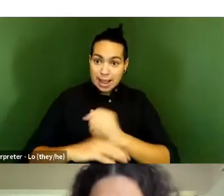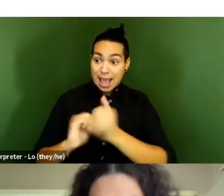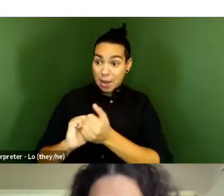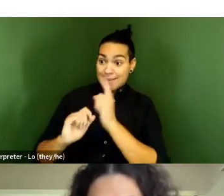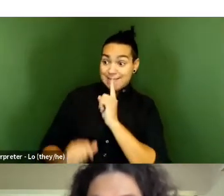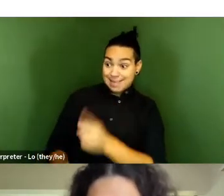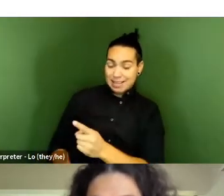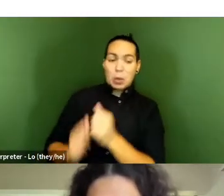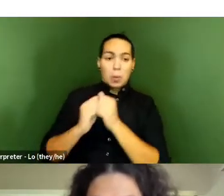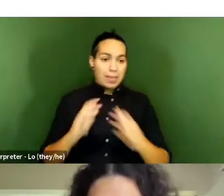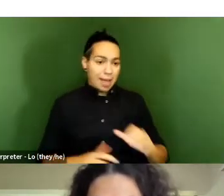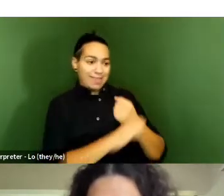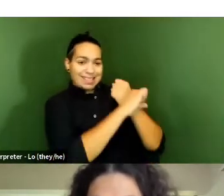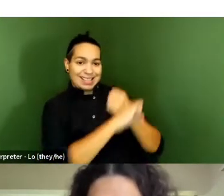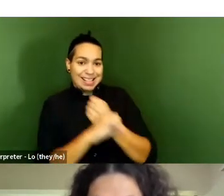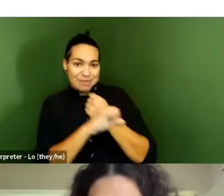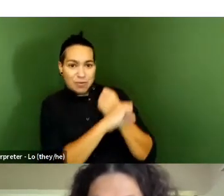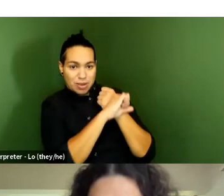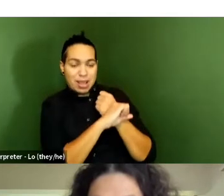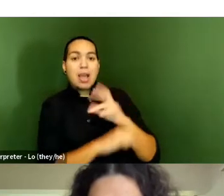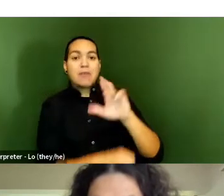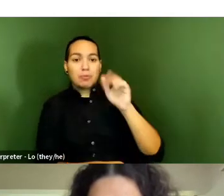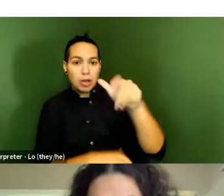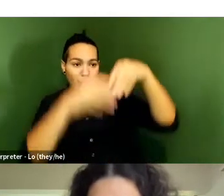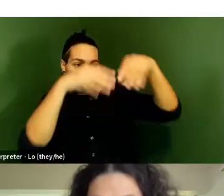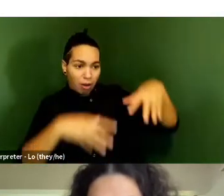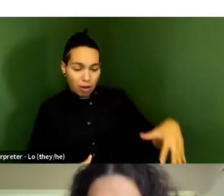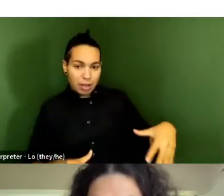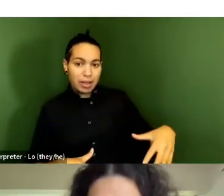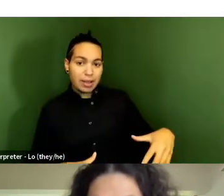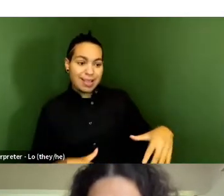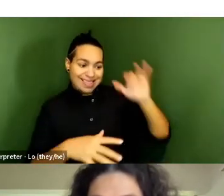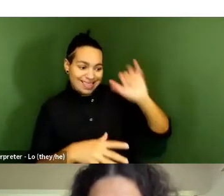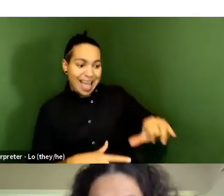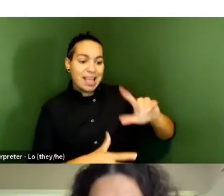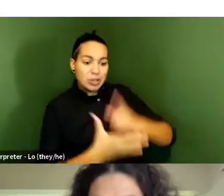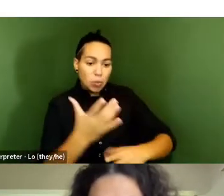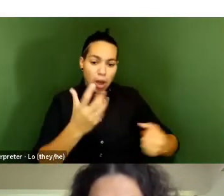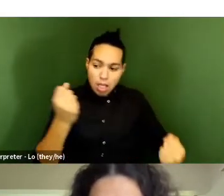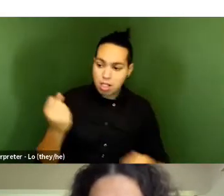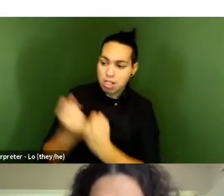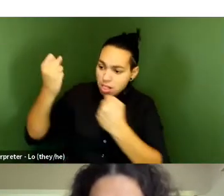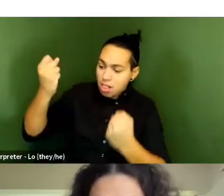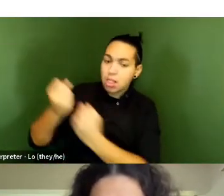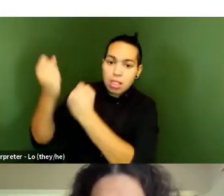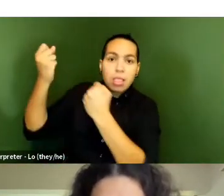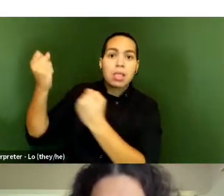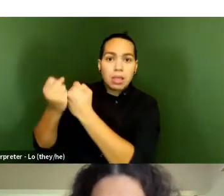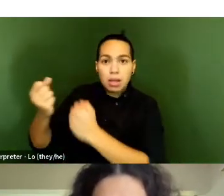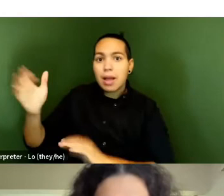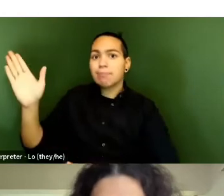aided, and abetted white European empires and how they accumulated wealth and capital.